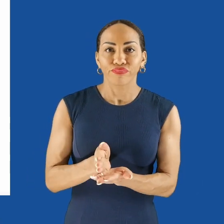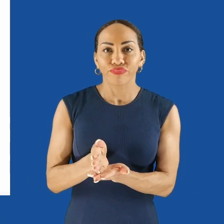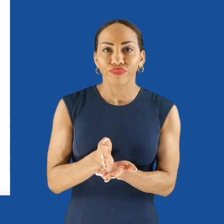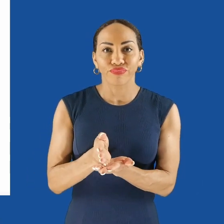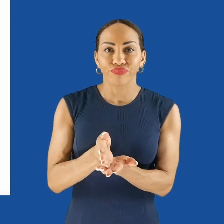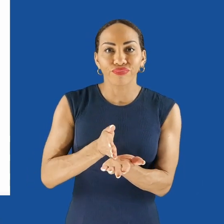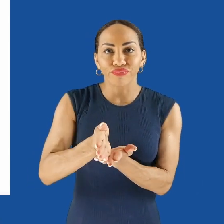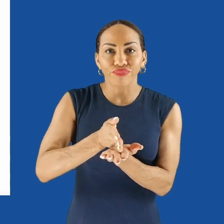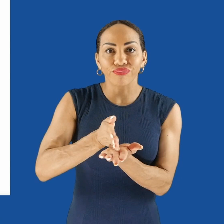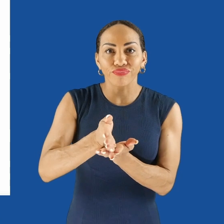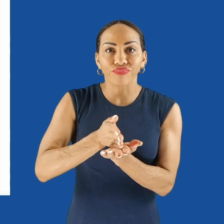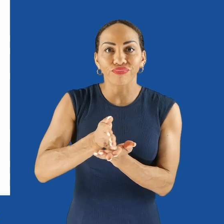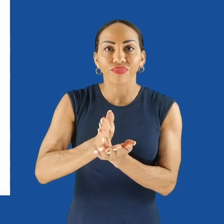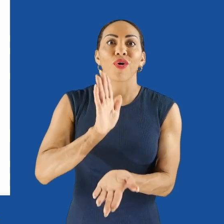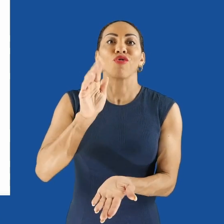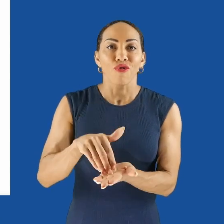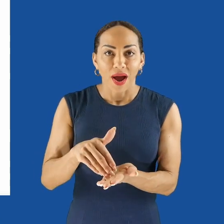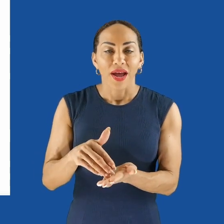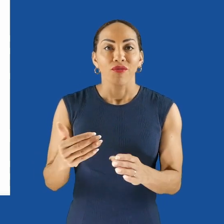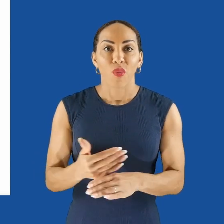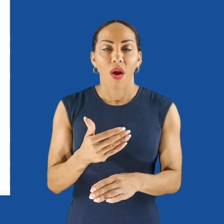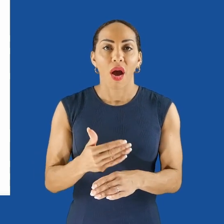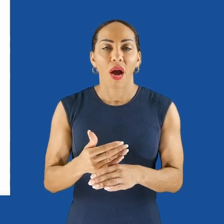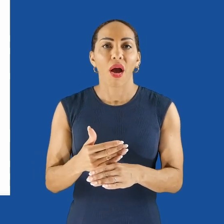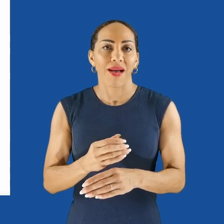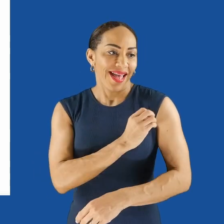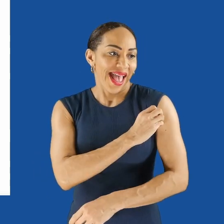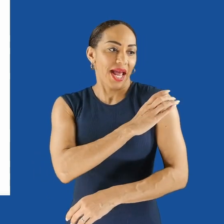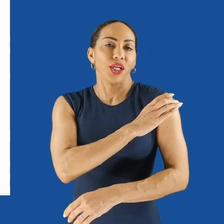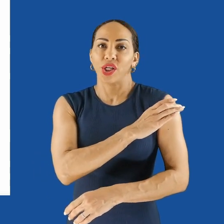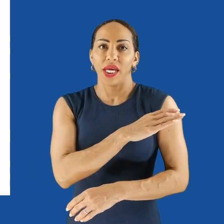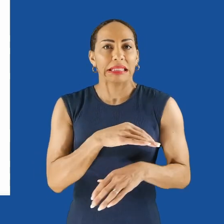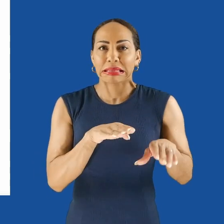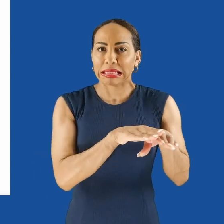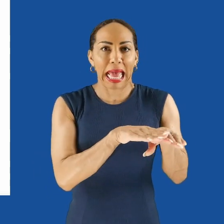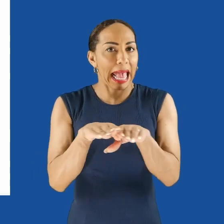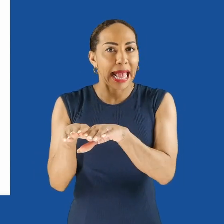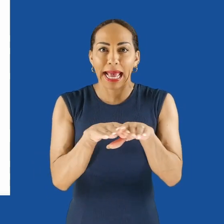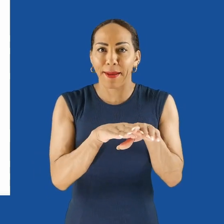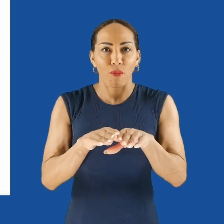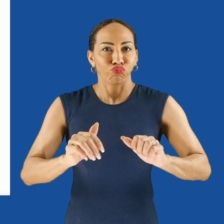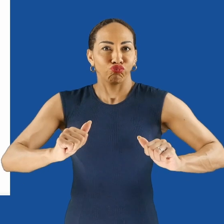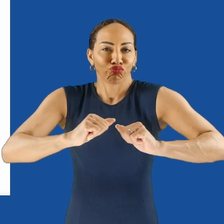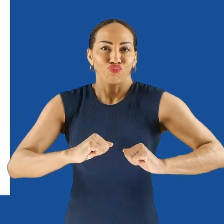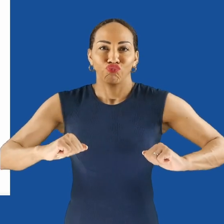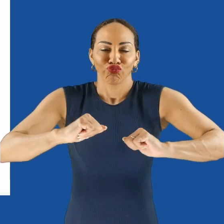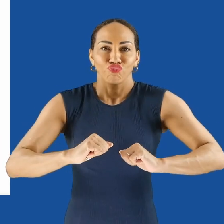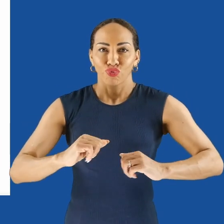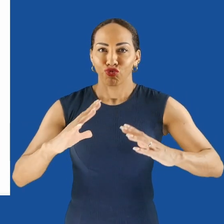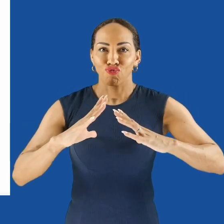and get to work with the same amount of energy I had to begin with.